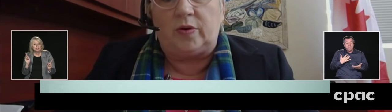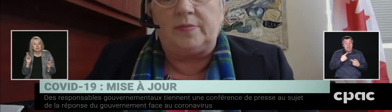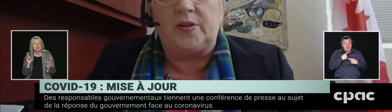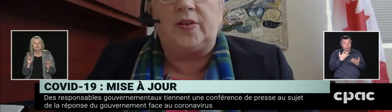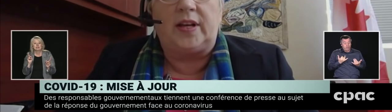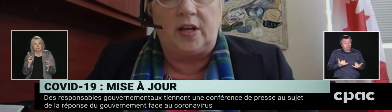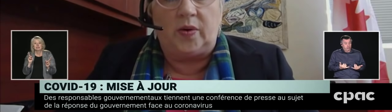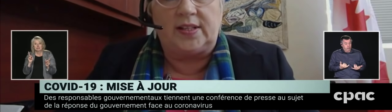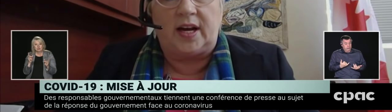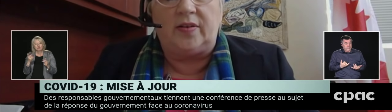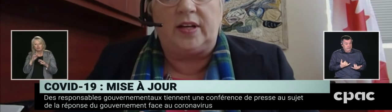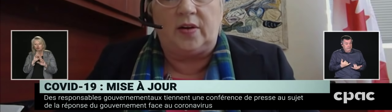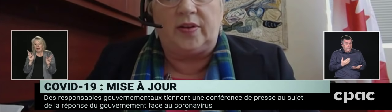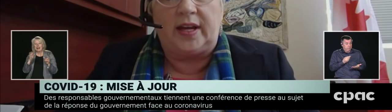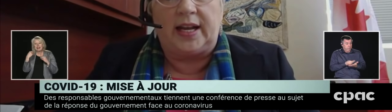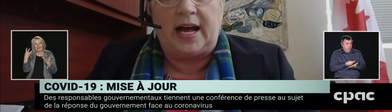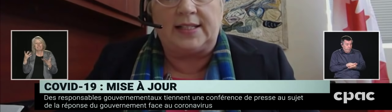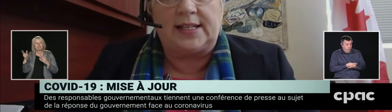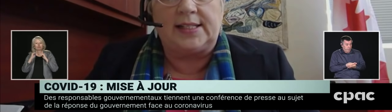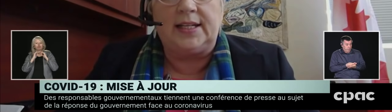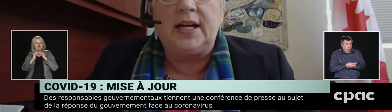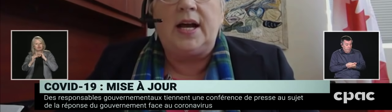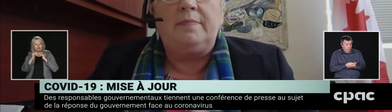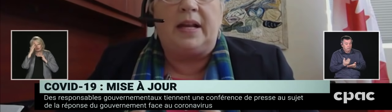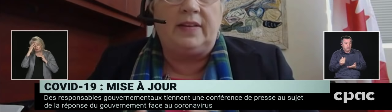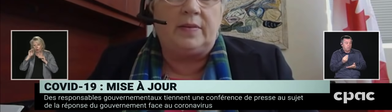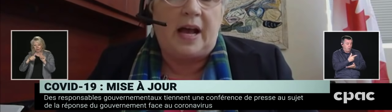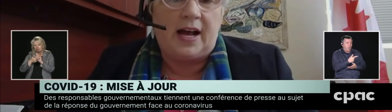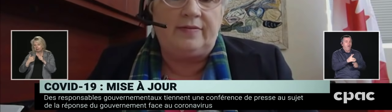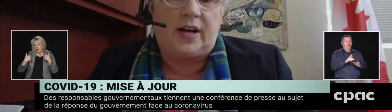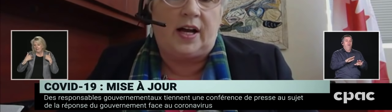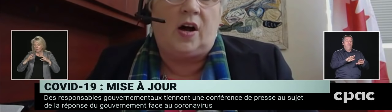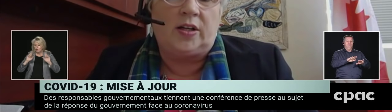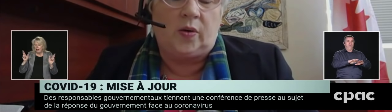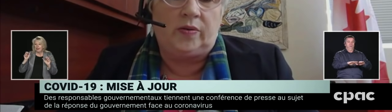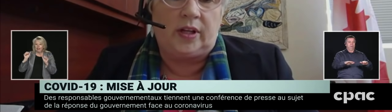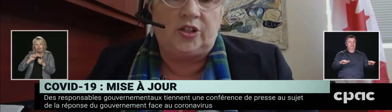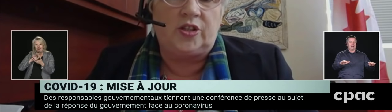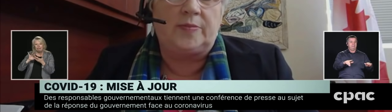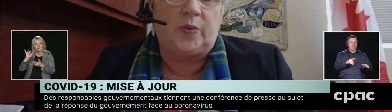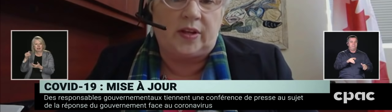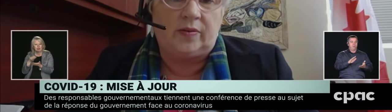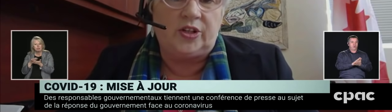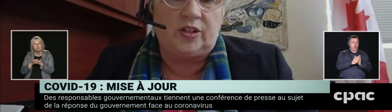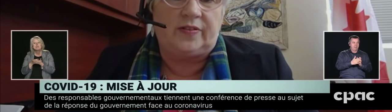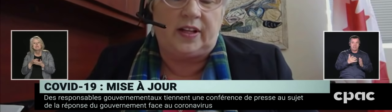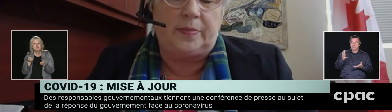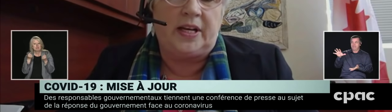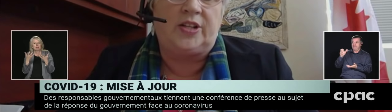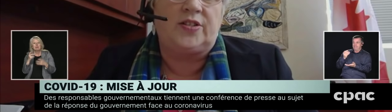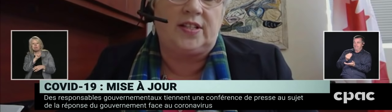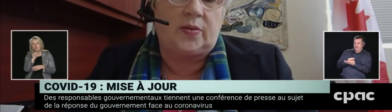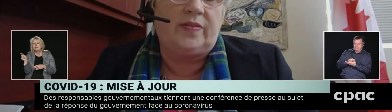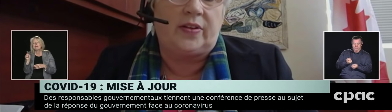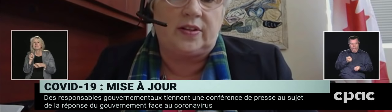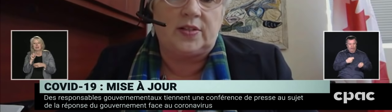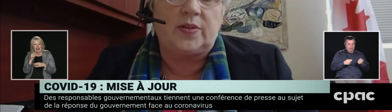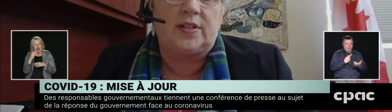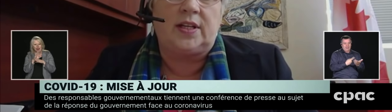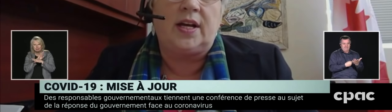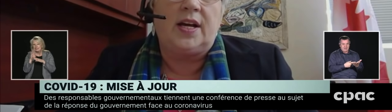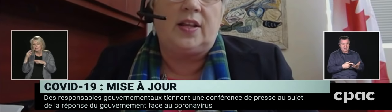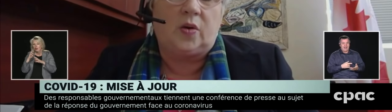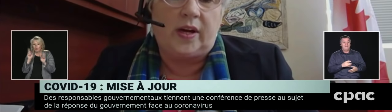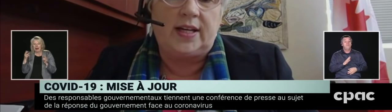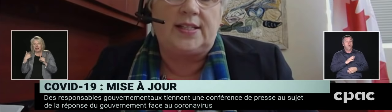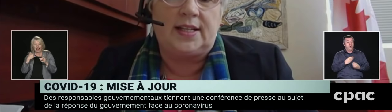stabilization for them so that they know it's there, they know that they can access it. Many of them have ongoing relationships with our regional development agencies, so we felt that this was